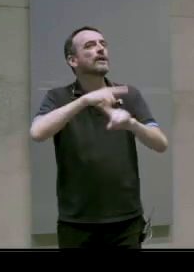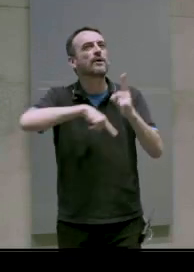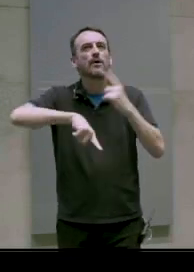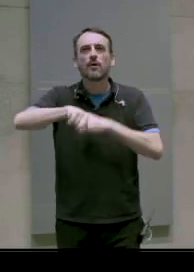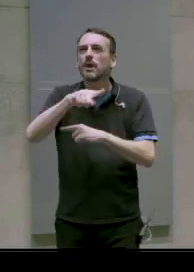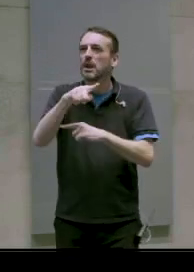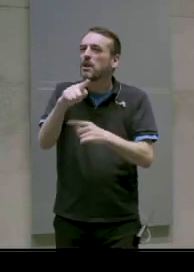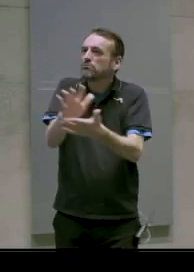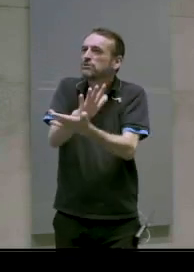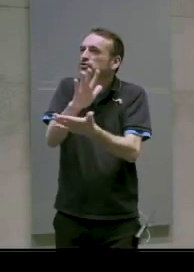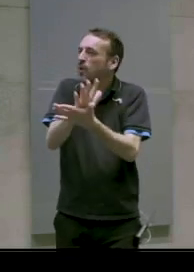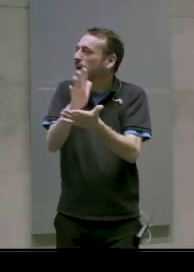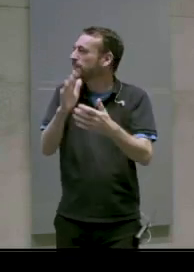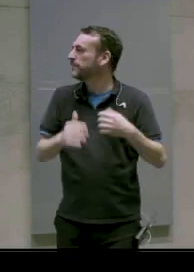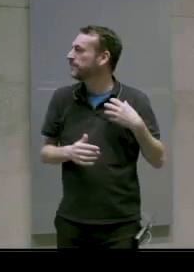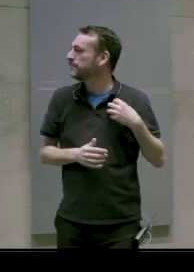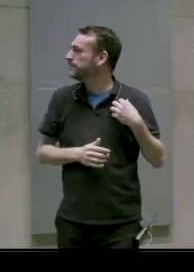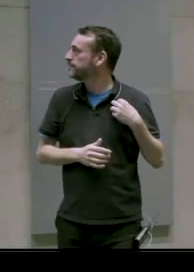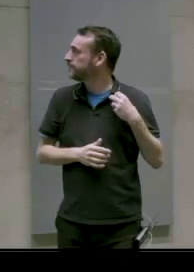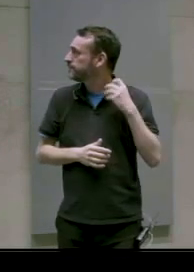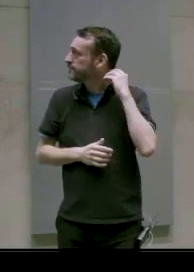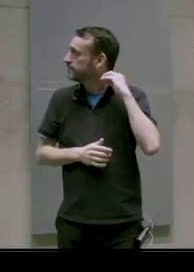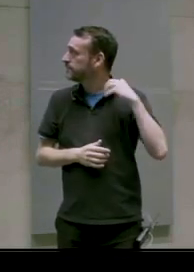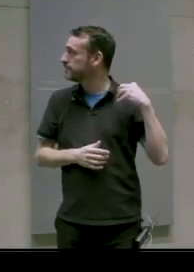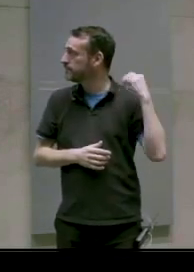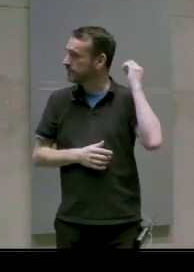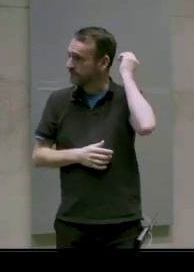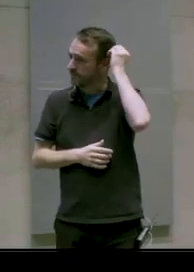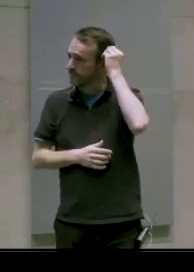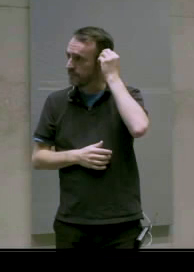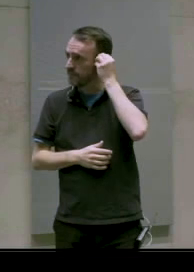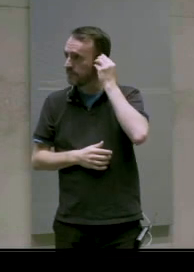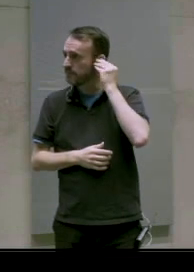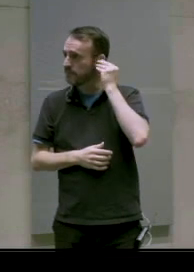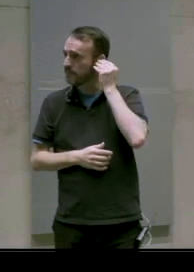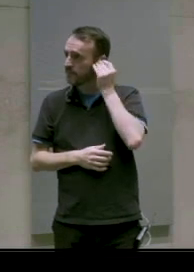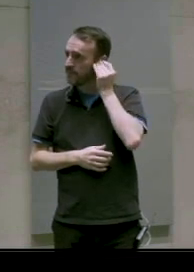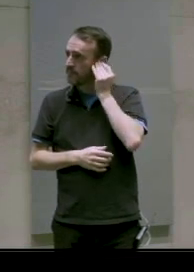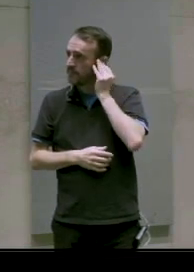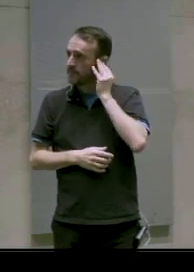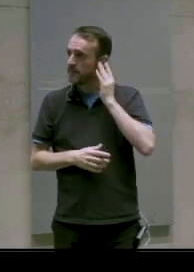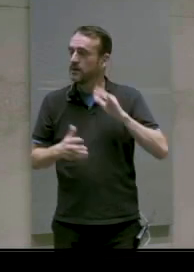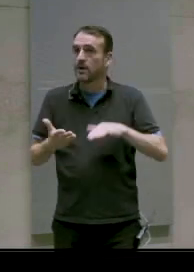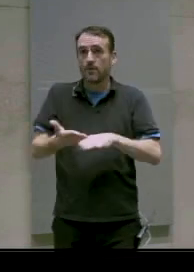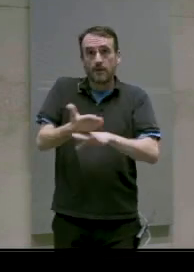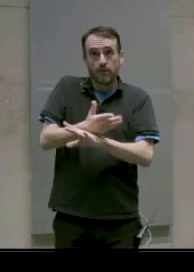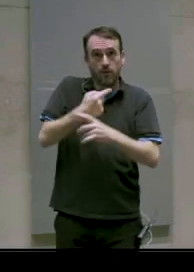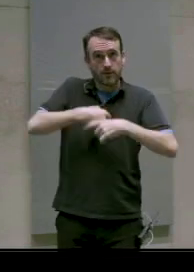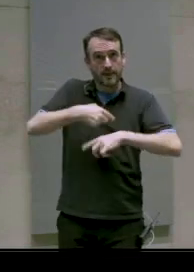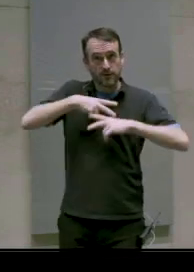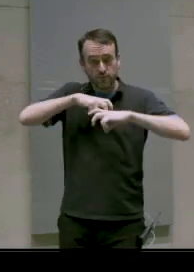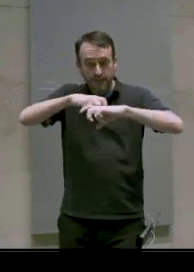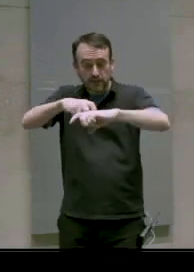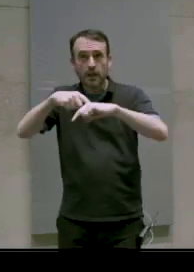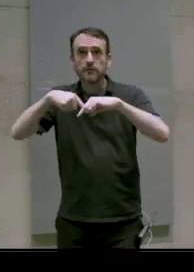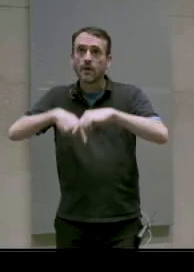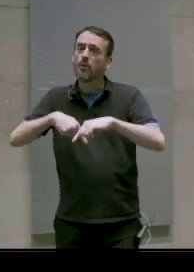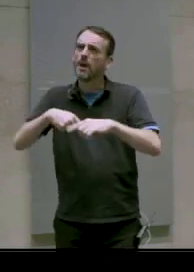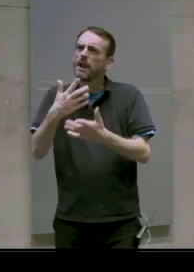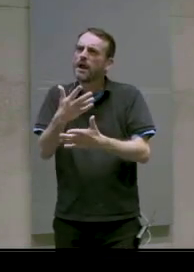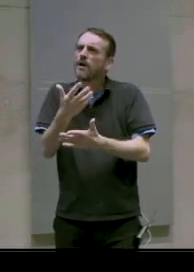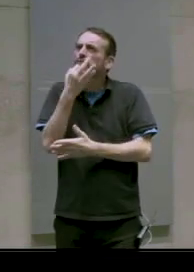our talk. Before we get into the nitty-gritty of this research, I will give you a small overview of Immo and